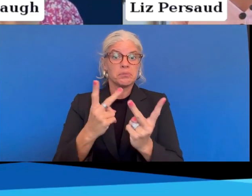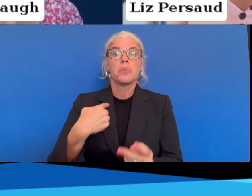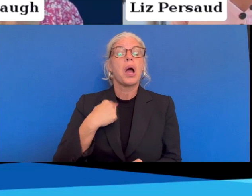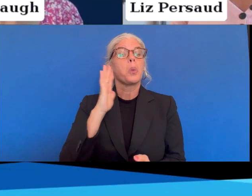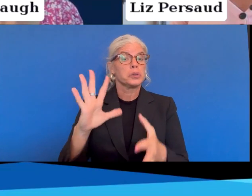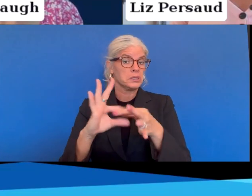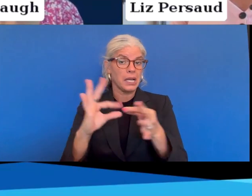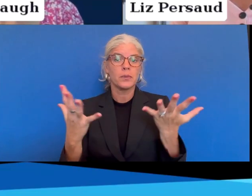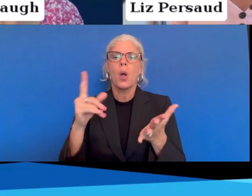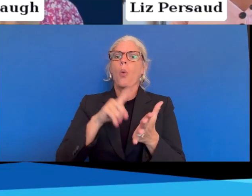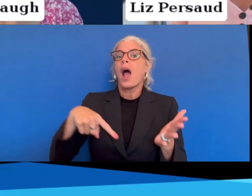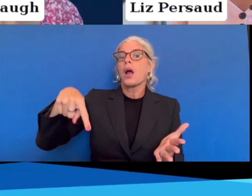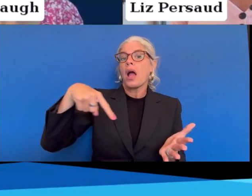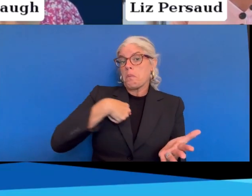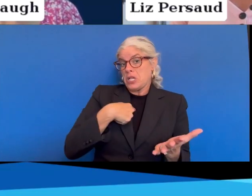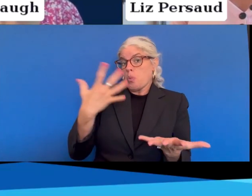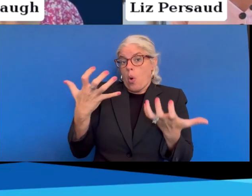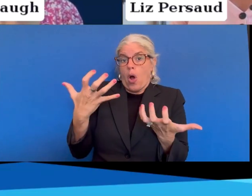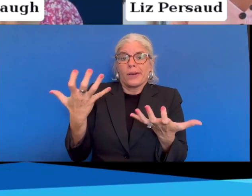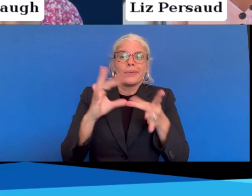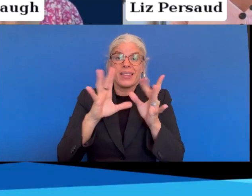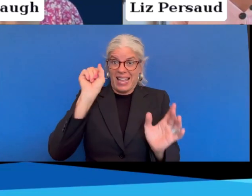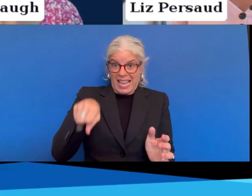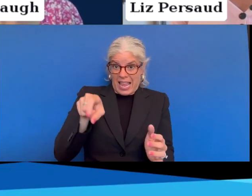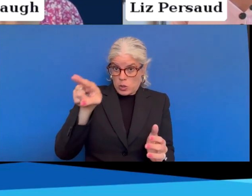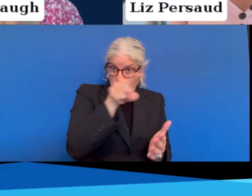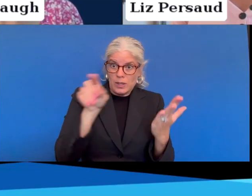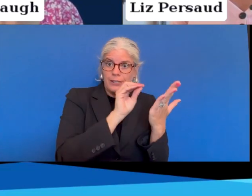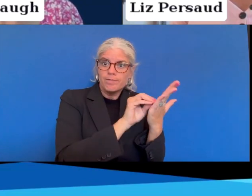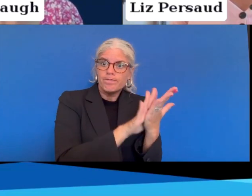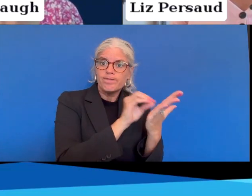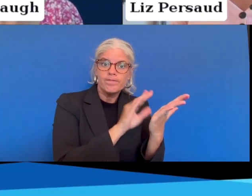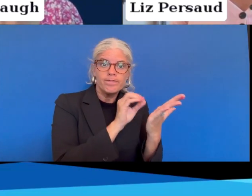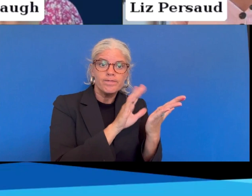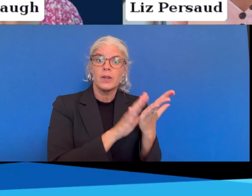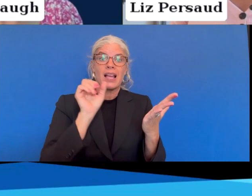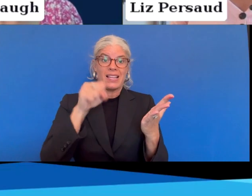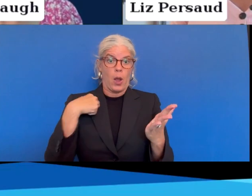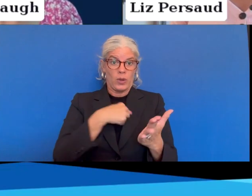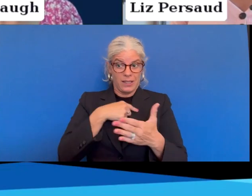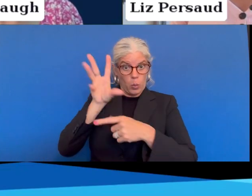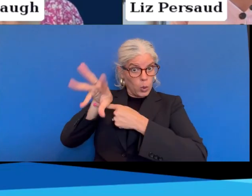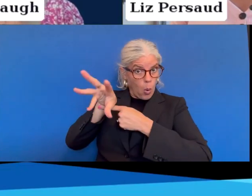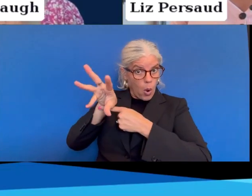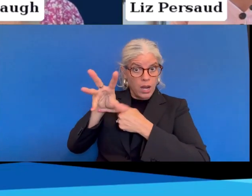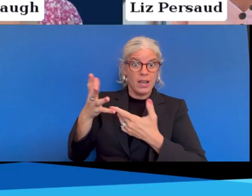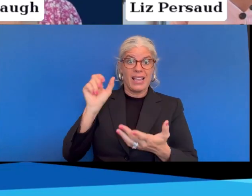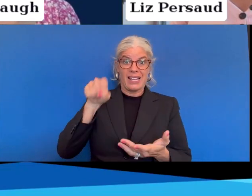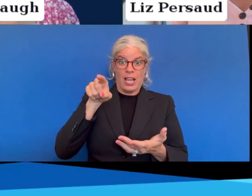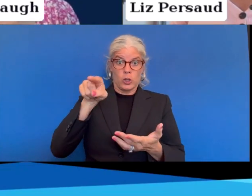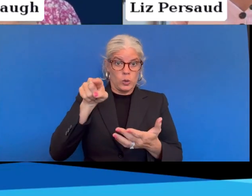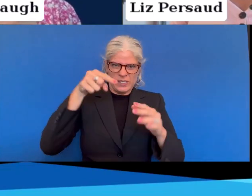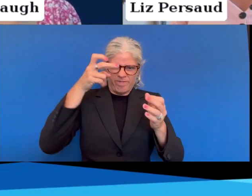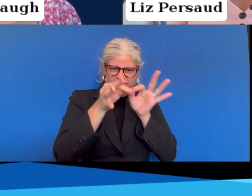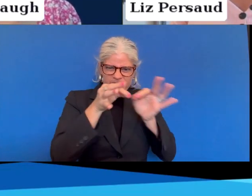I want to make sure that you guys feel very empowered to tell us what we're doing well and what we're not doing well, and how we